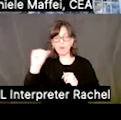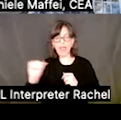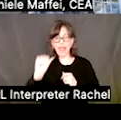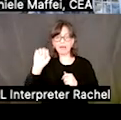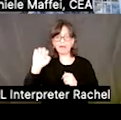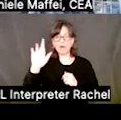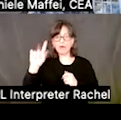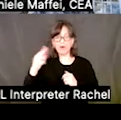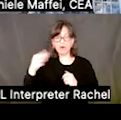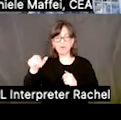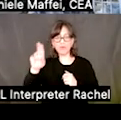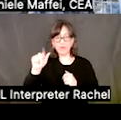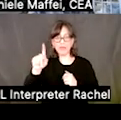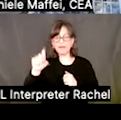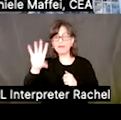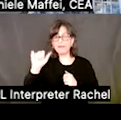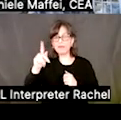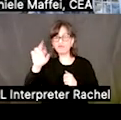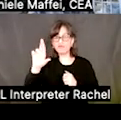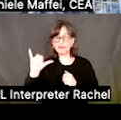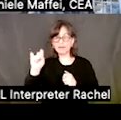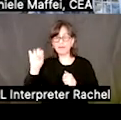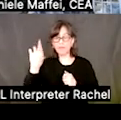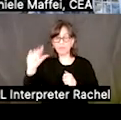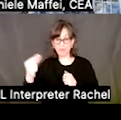info@earthquakecountry.org. Again, we will be putting the recording of the